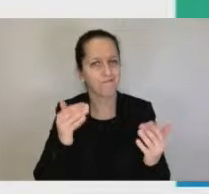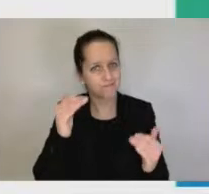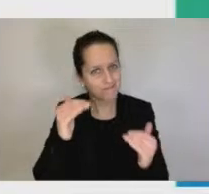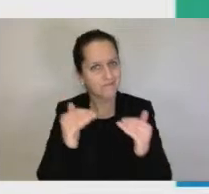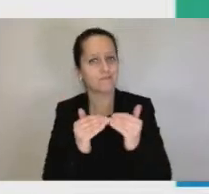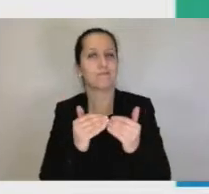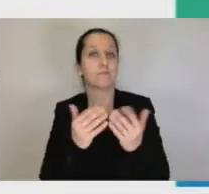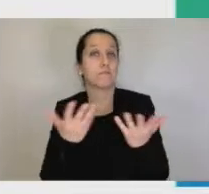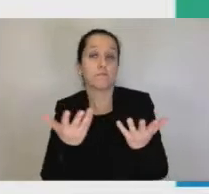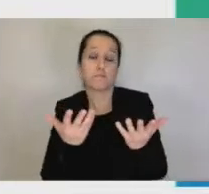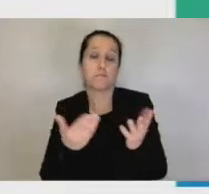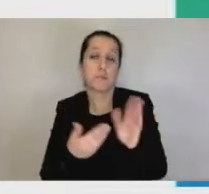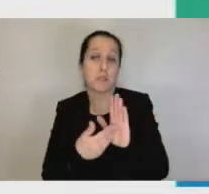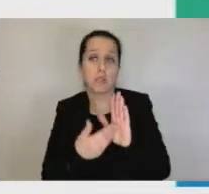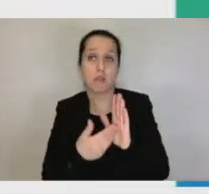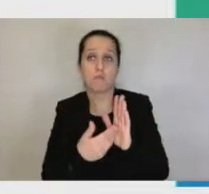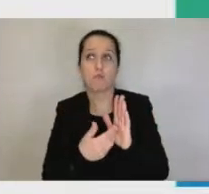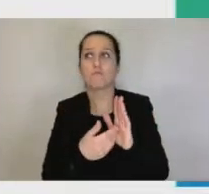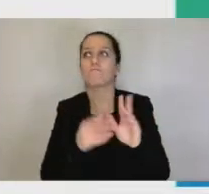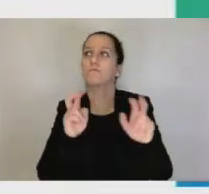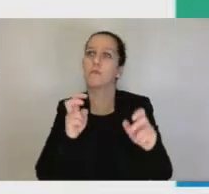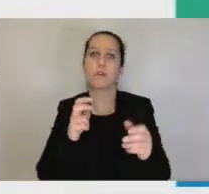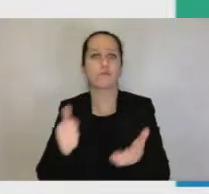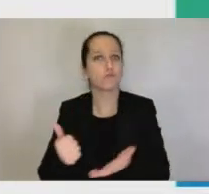be advisable then to introduce